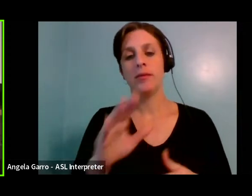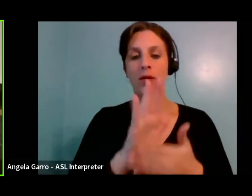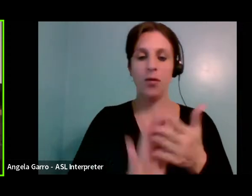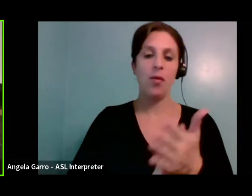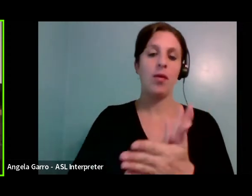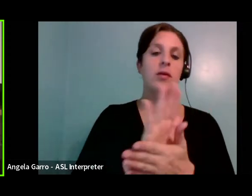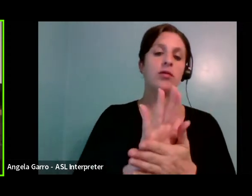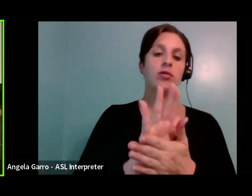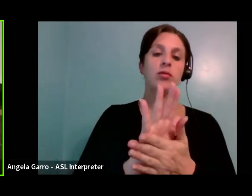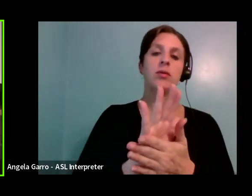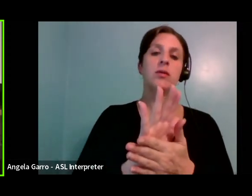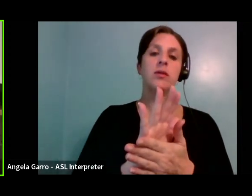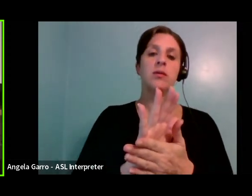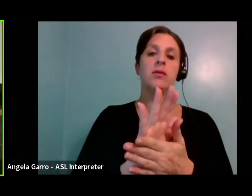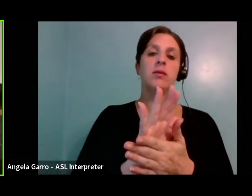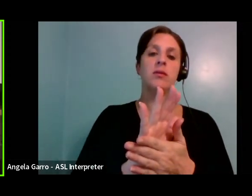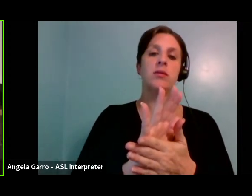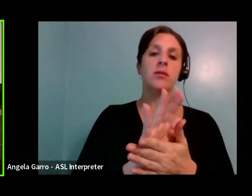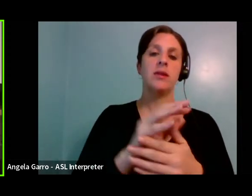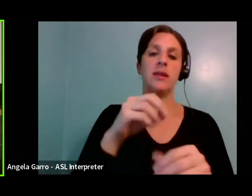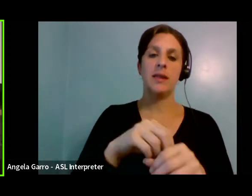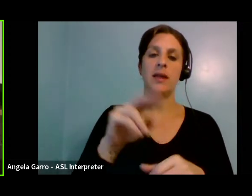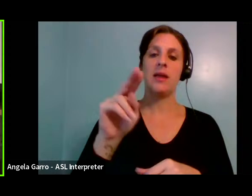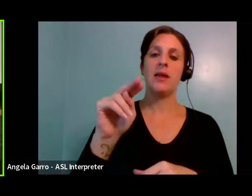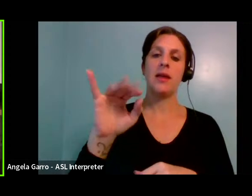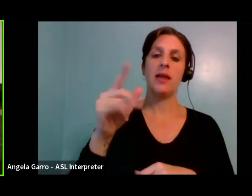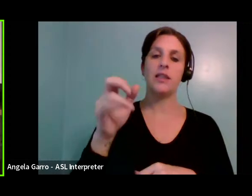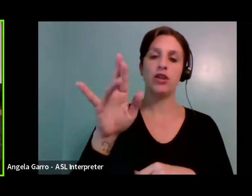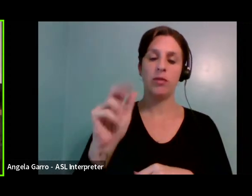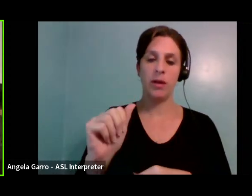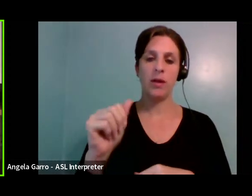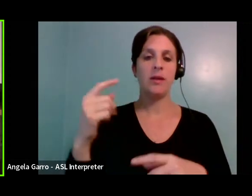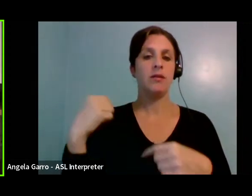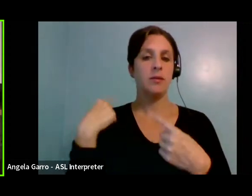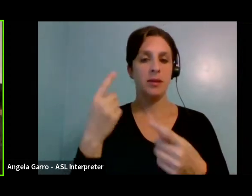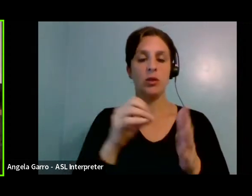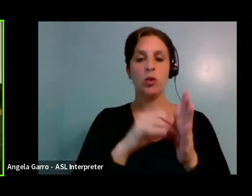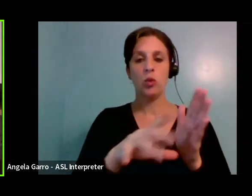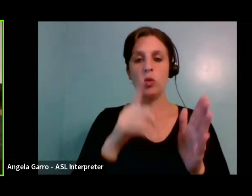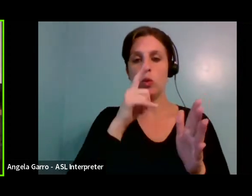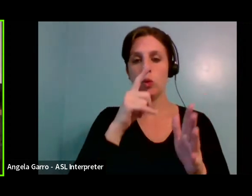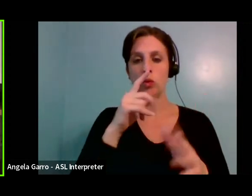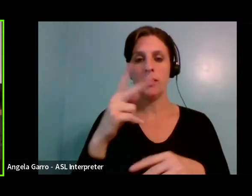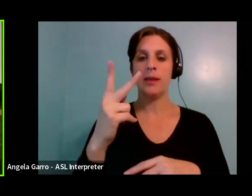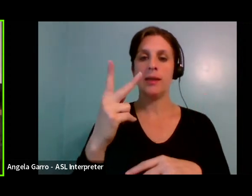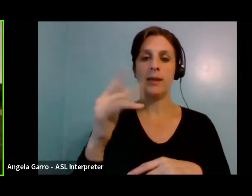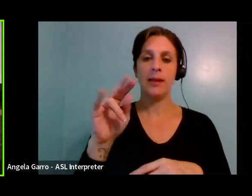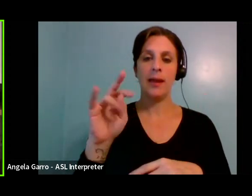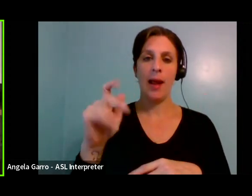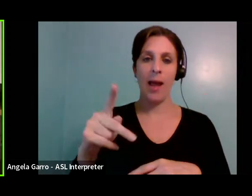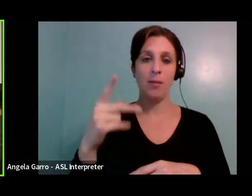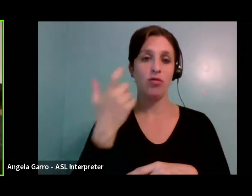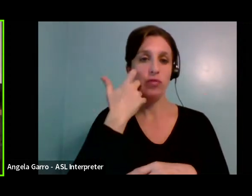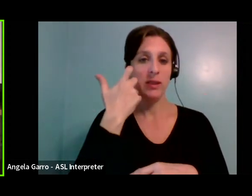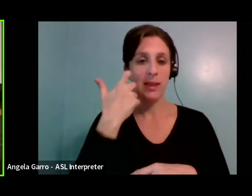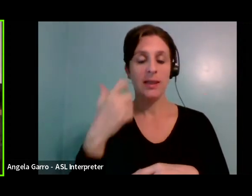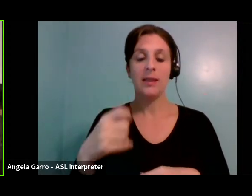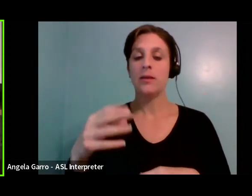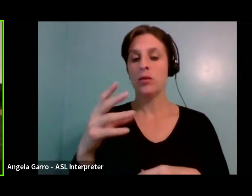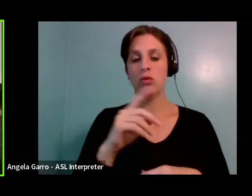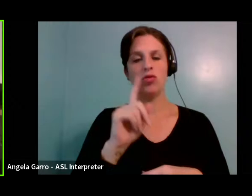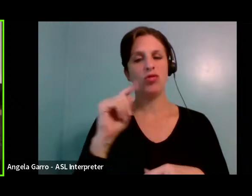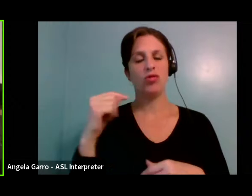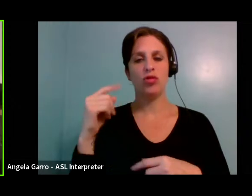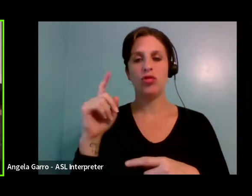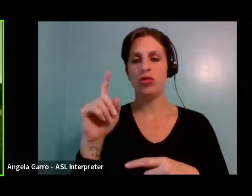colleges in Nigeria. There have been students that have been kidnapped recently. And so just the suffering